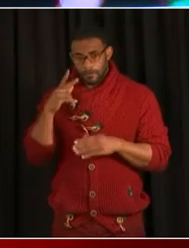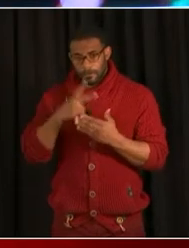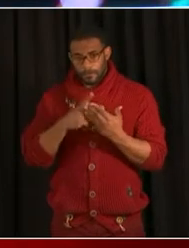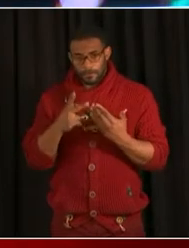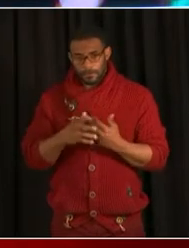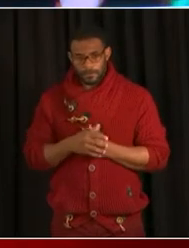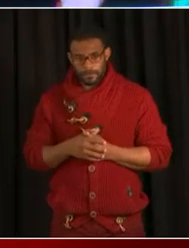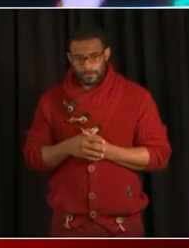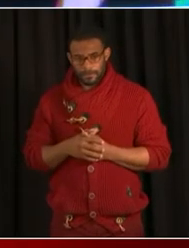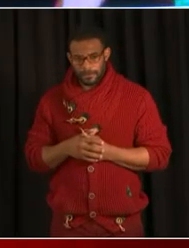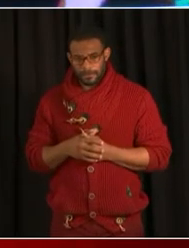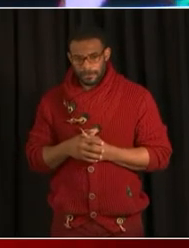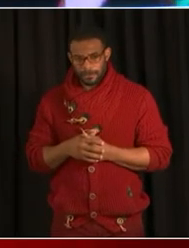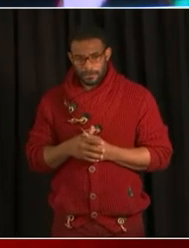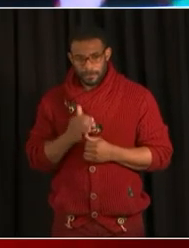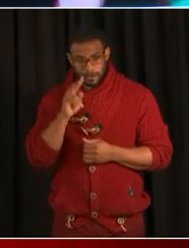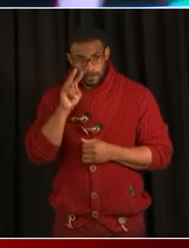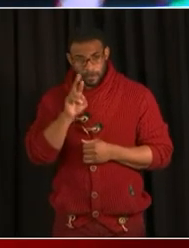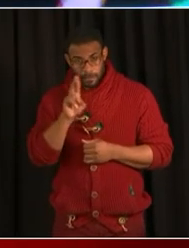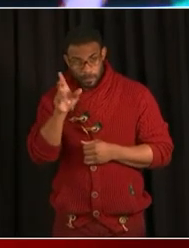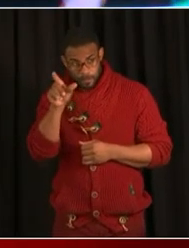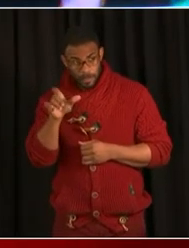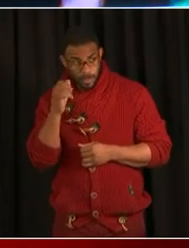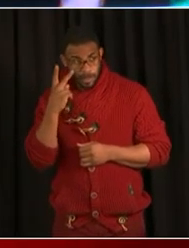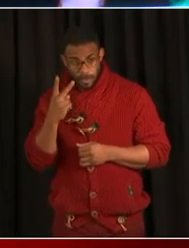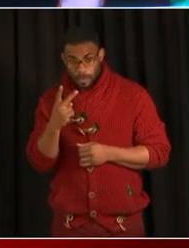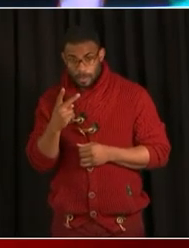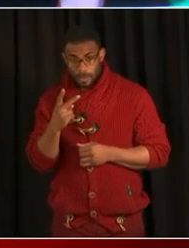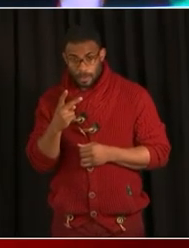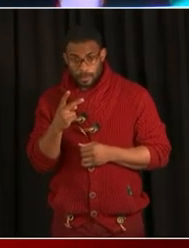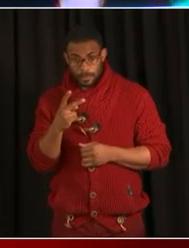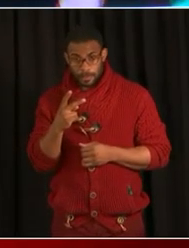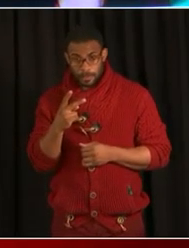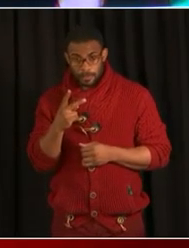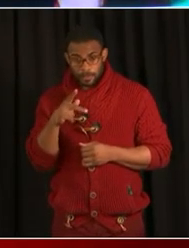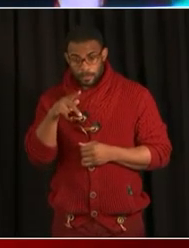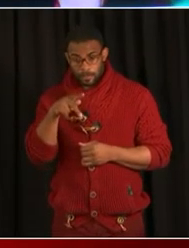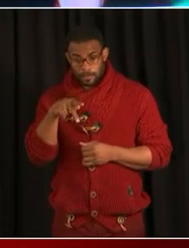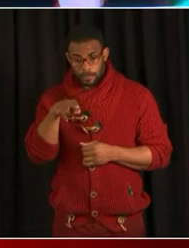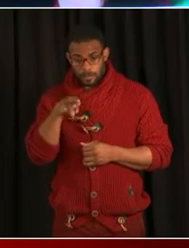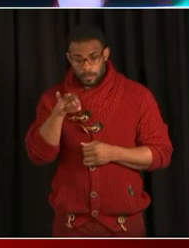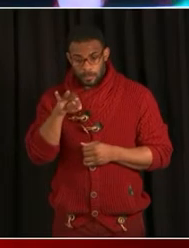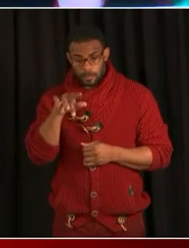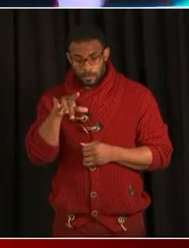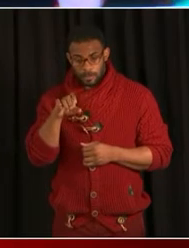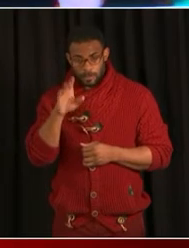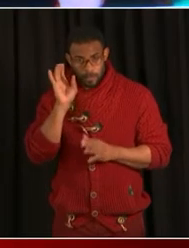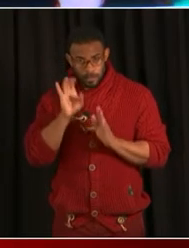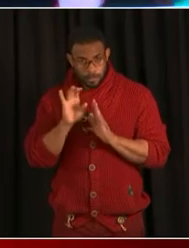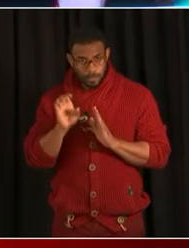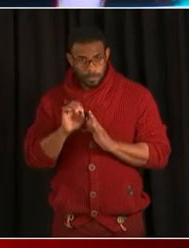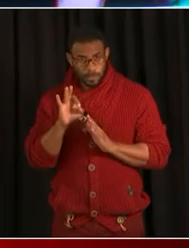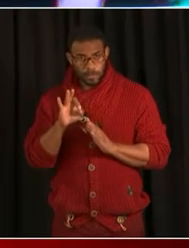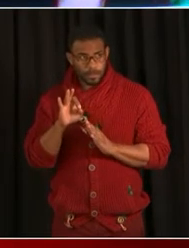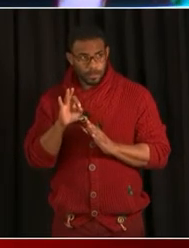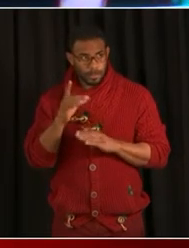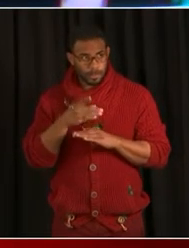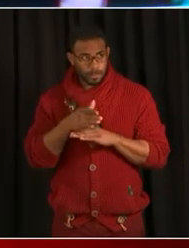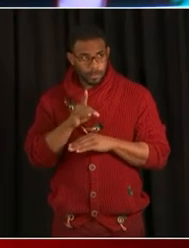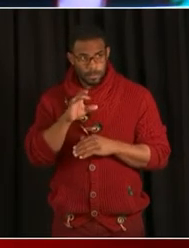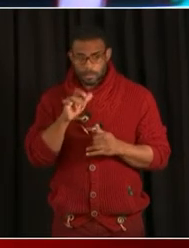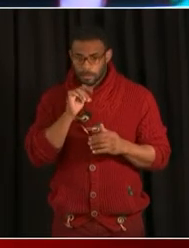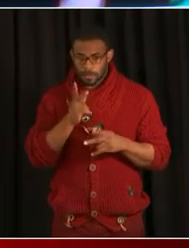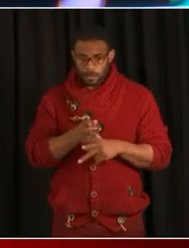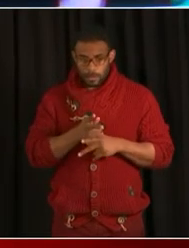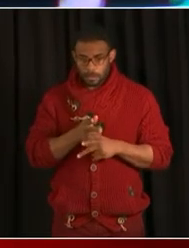in our programming. So if you look to the right, you'll see a profile, some photos of Dance in DC,